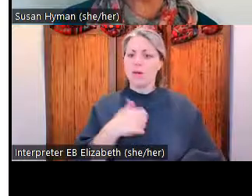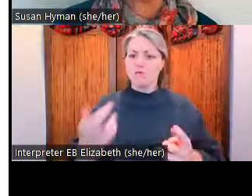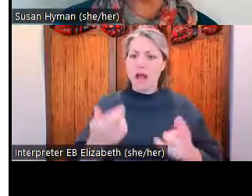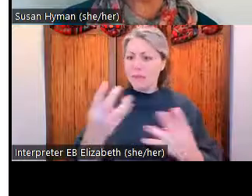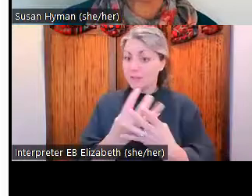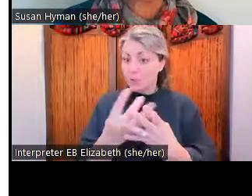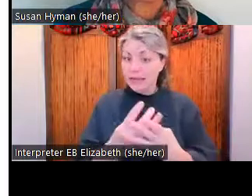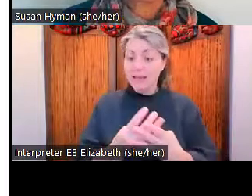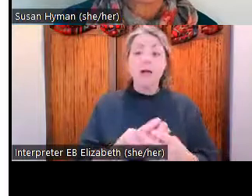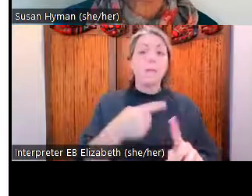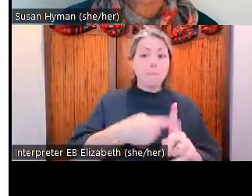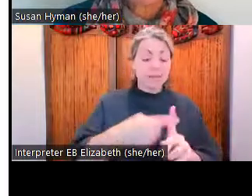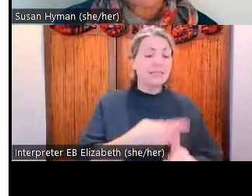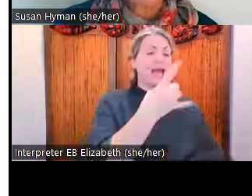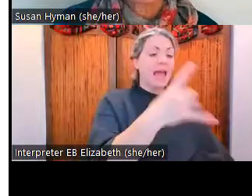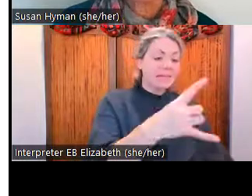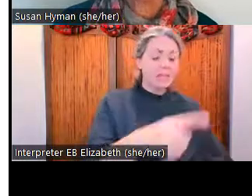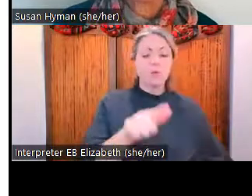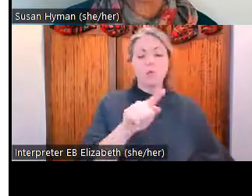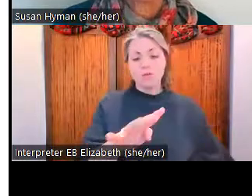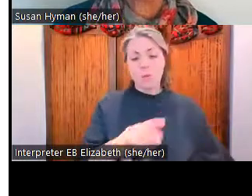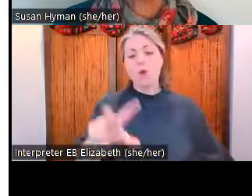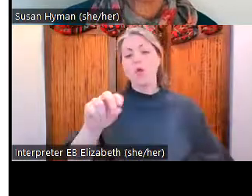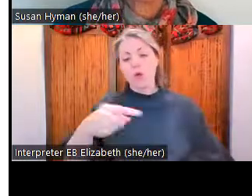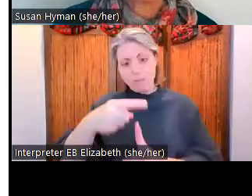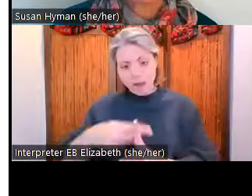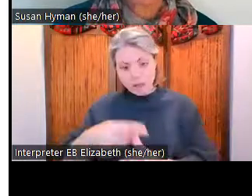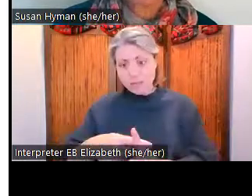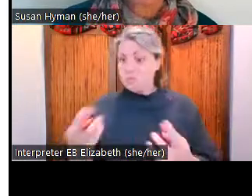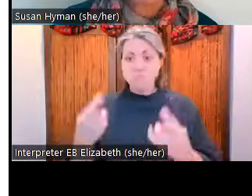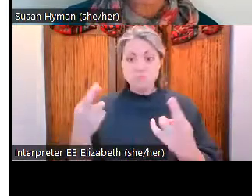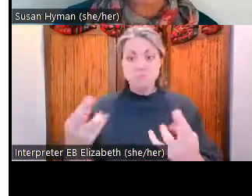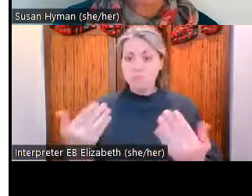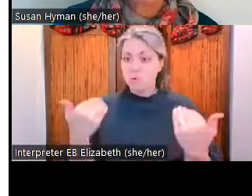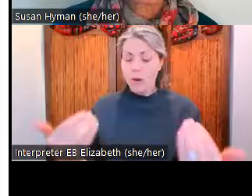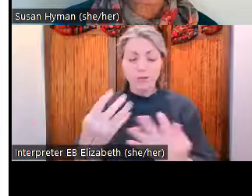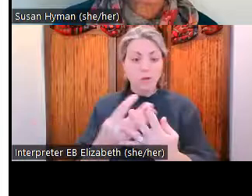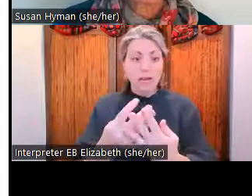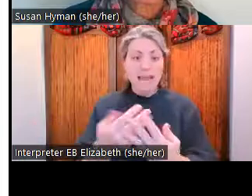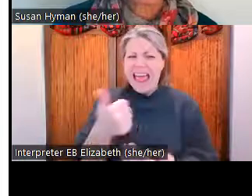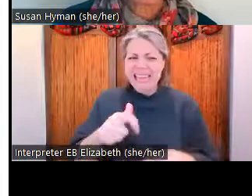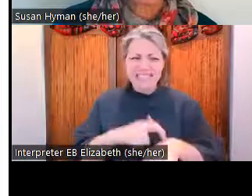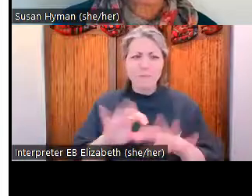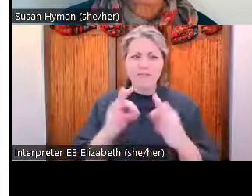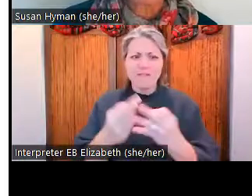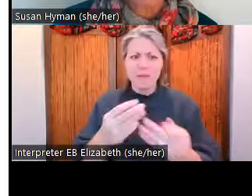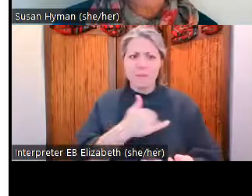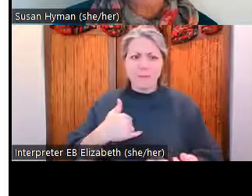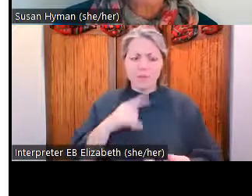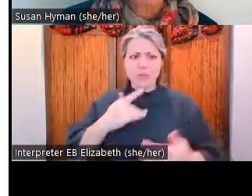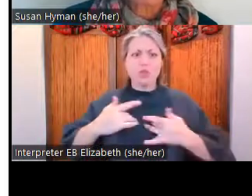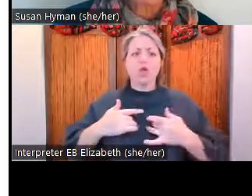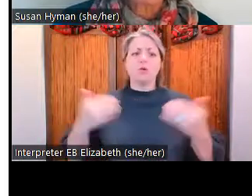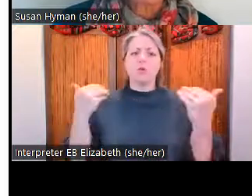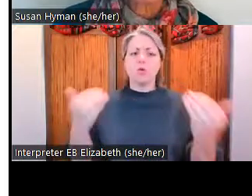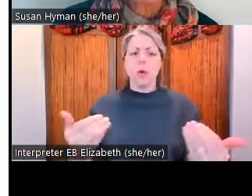18 and 24 or 30 months. But anytime a family member is worried, it should be taken seriously. How